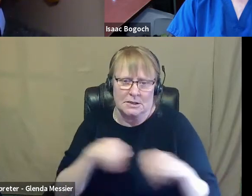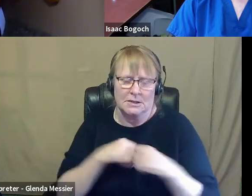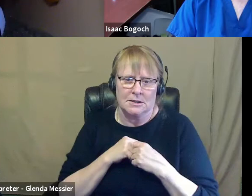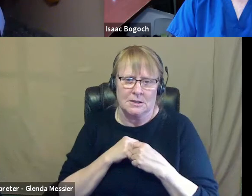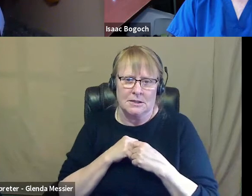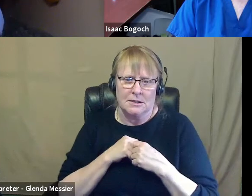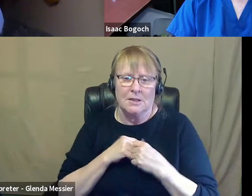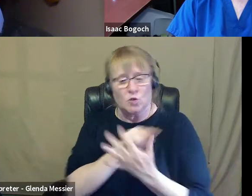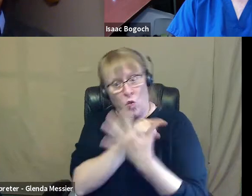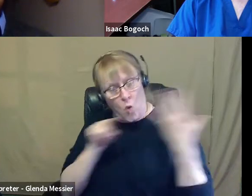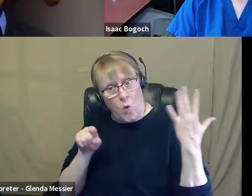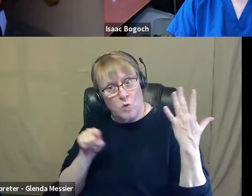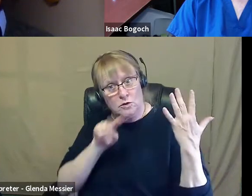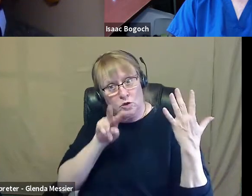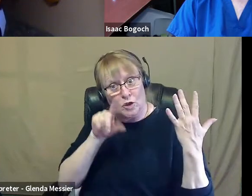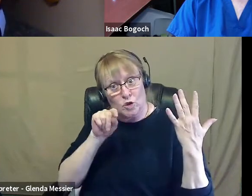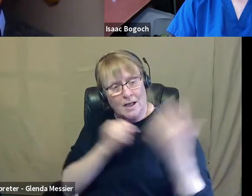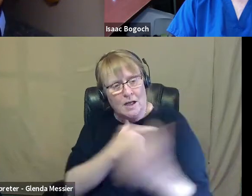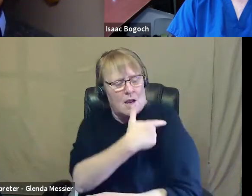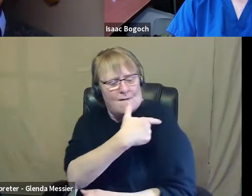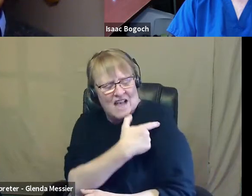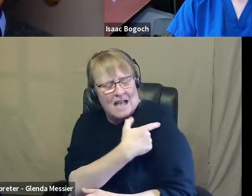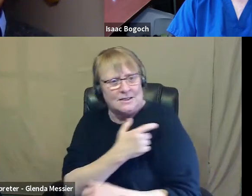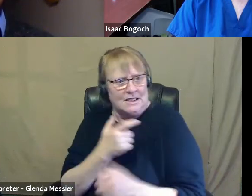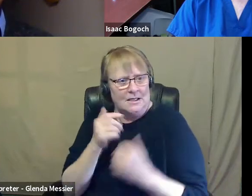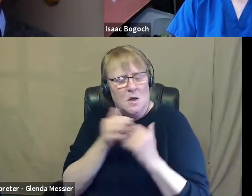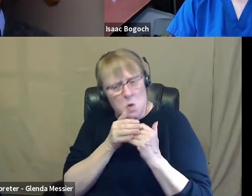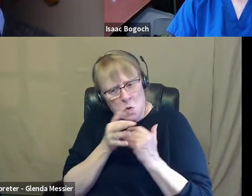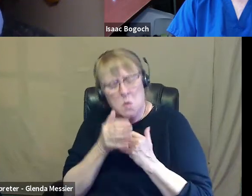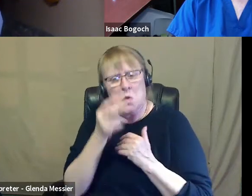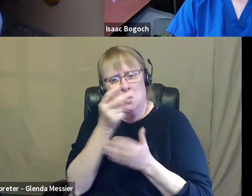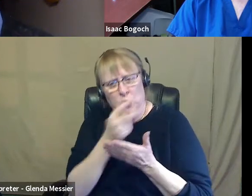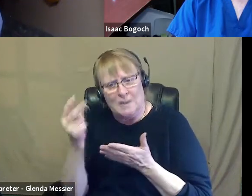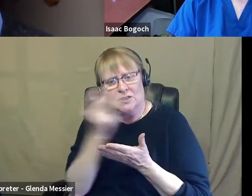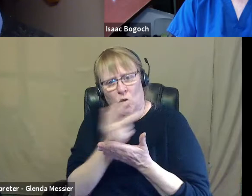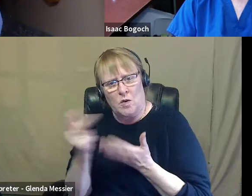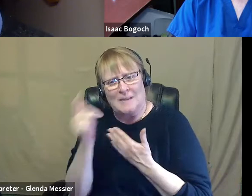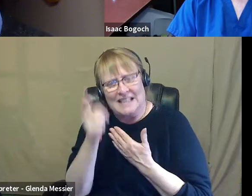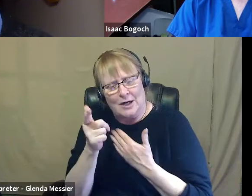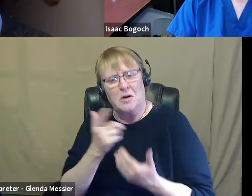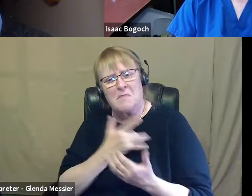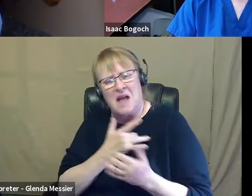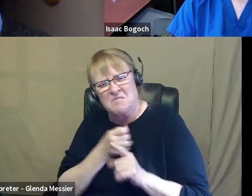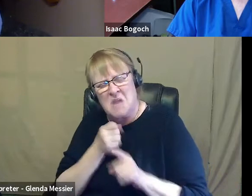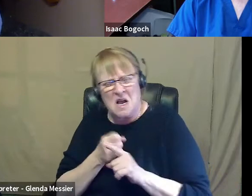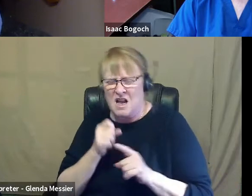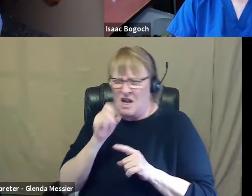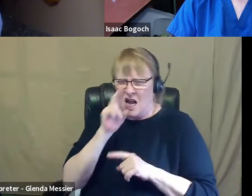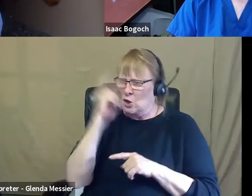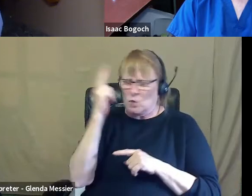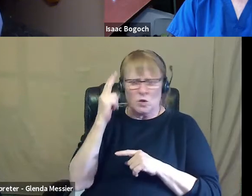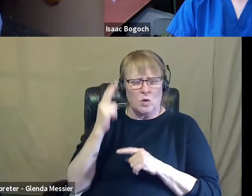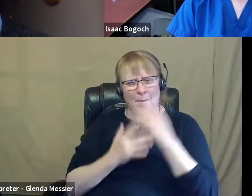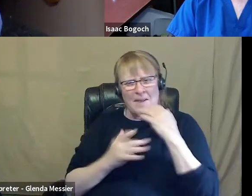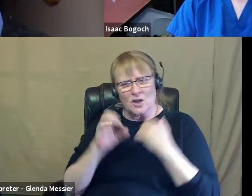have taken the vaccine within the following 2 to 3 weeks. They have a very unusual type of blood clot in the